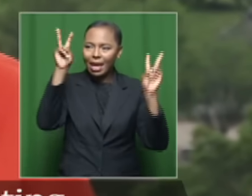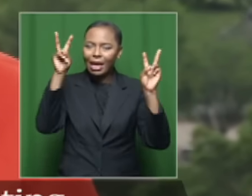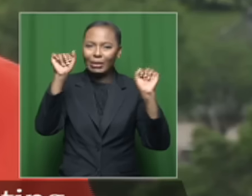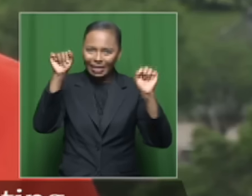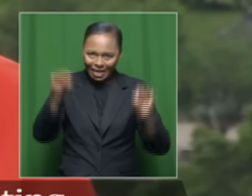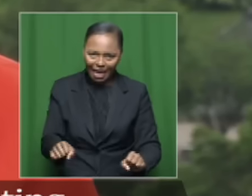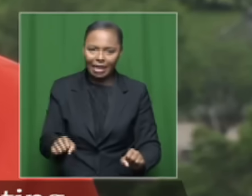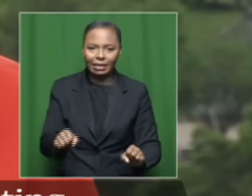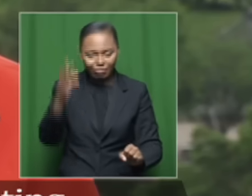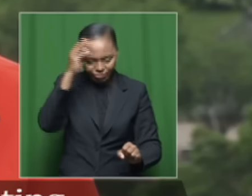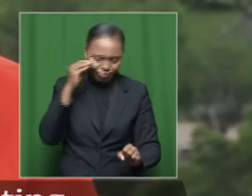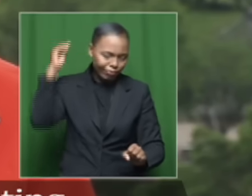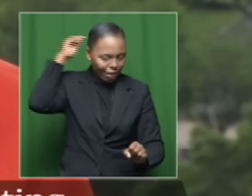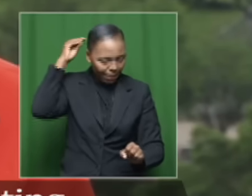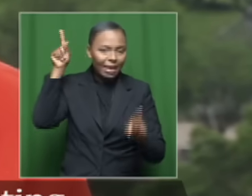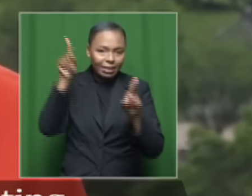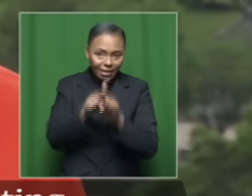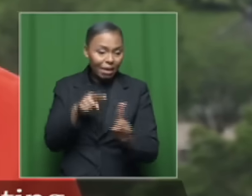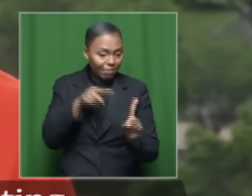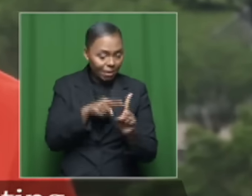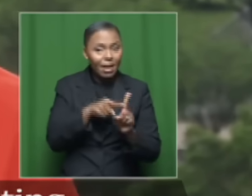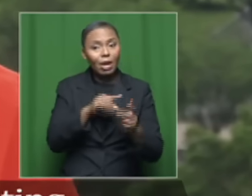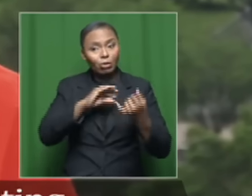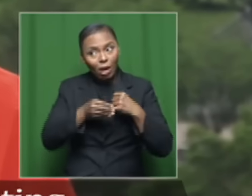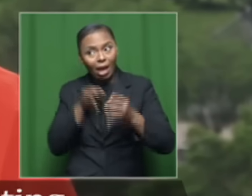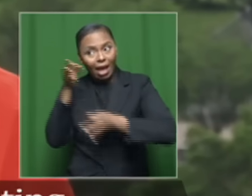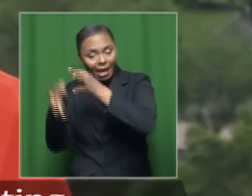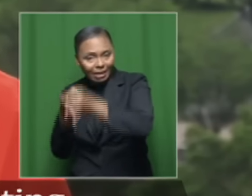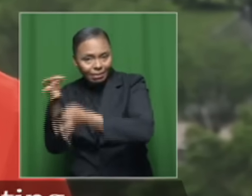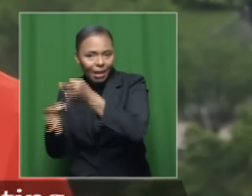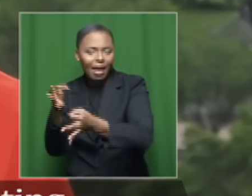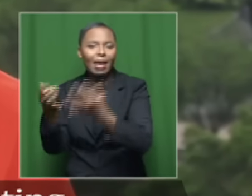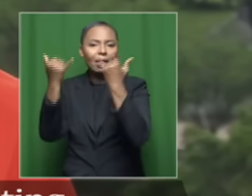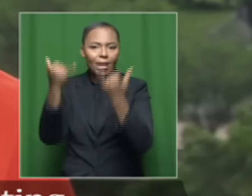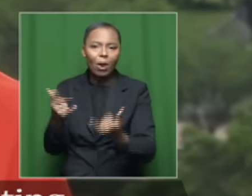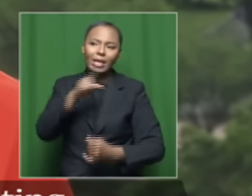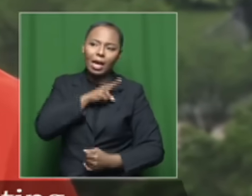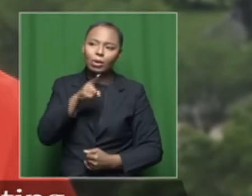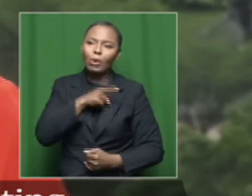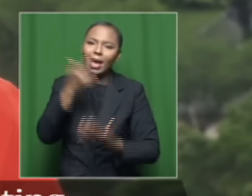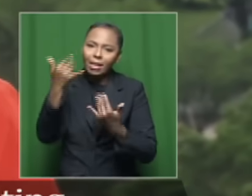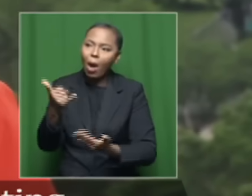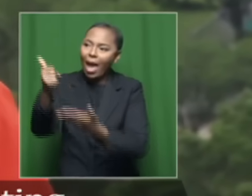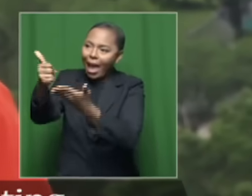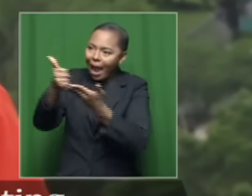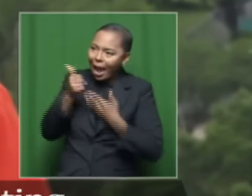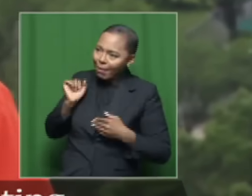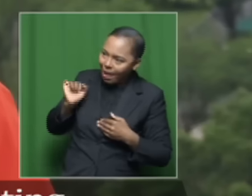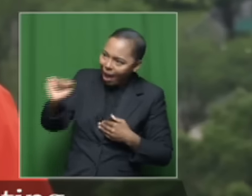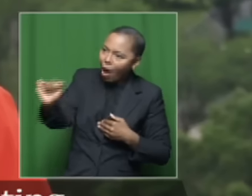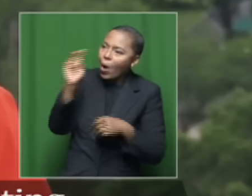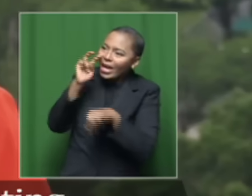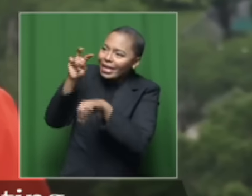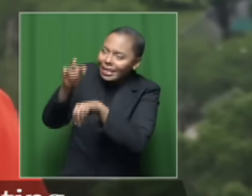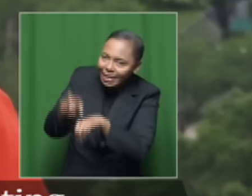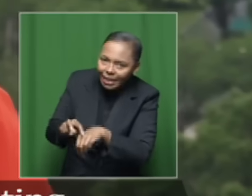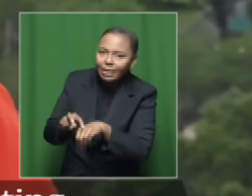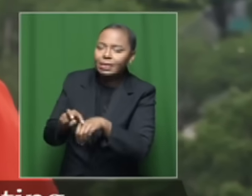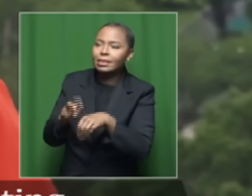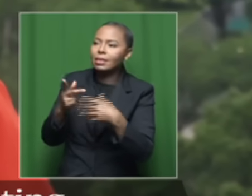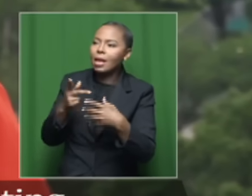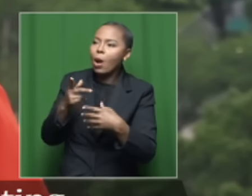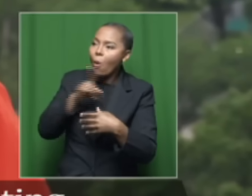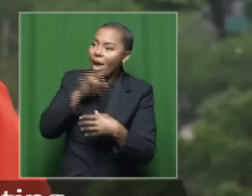And he also used that as an opportunity to say, look, Mr. President, that is why we need your help to boost the economy, to get people to have more jobs